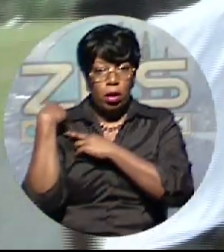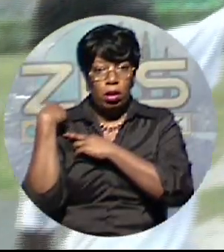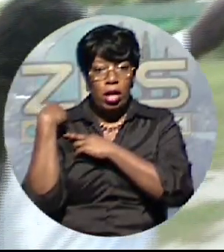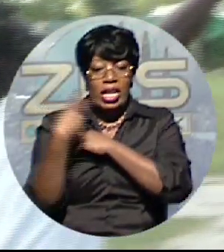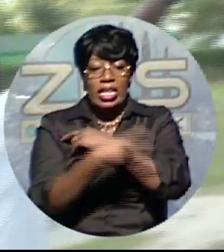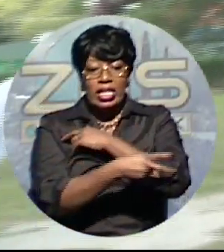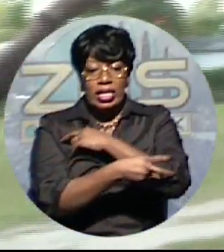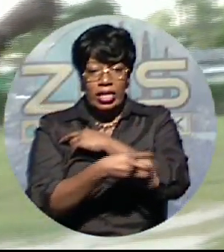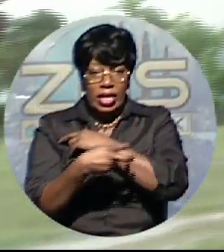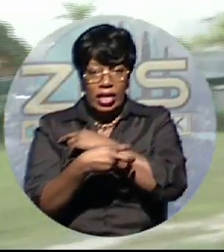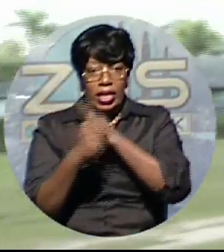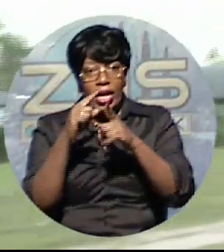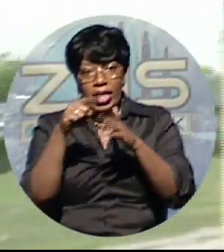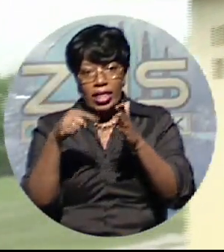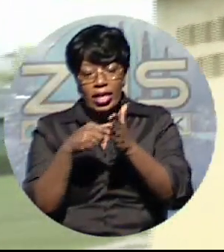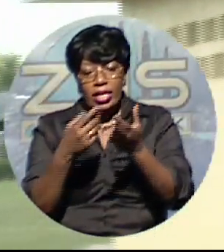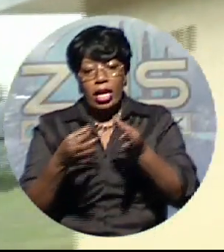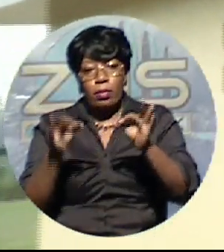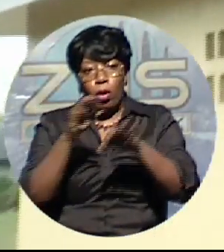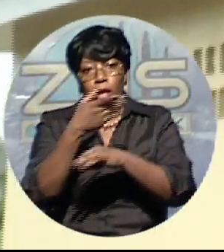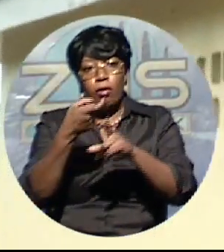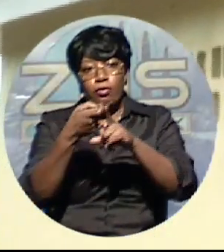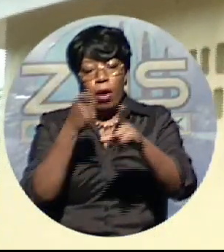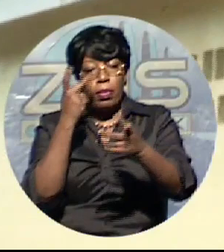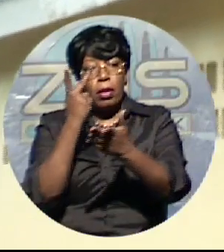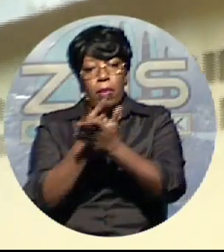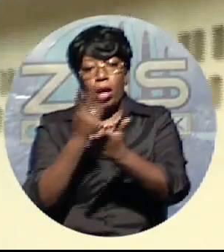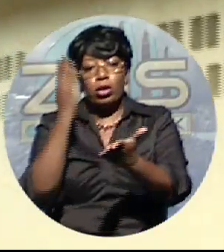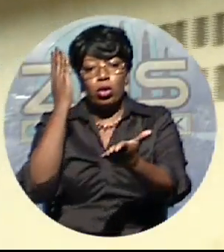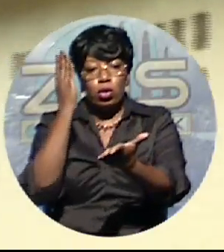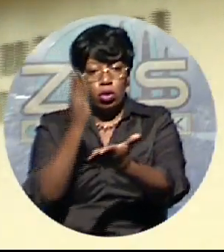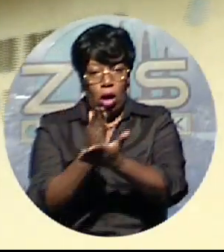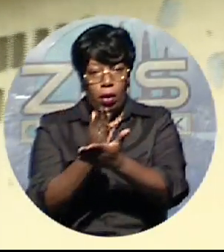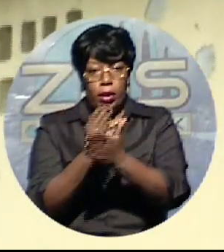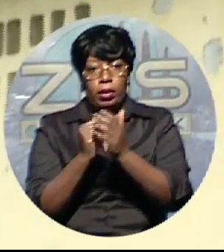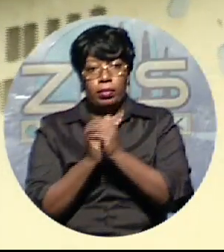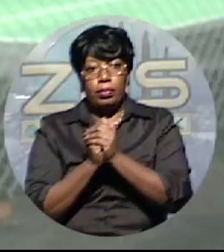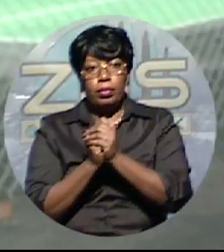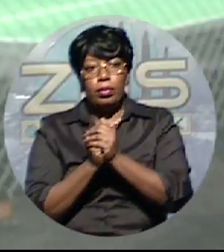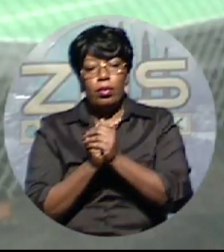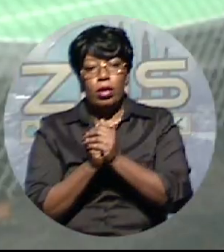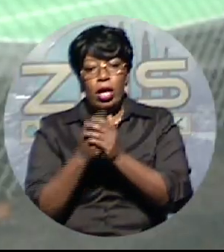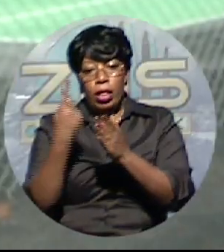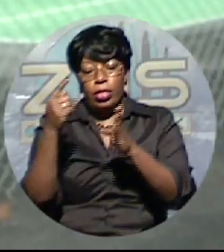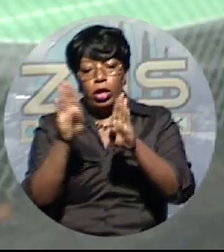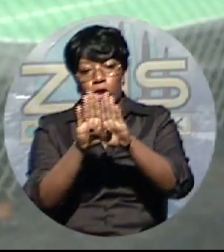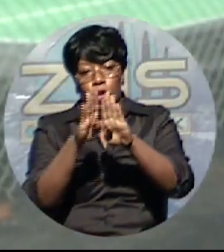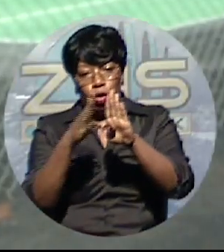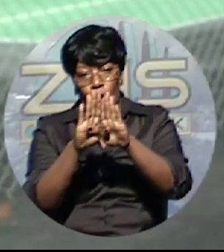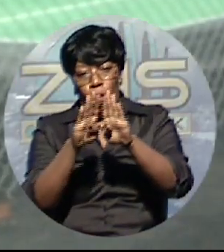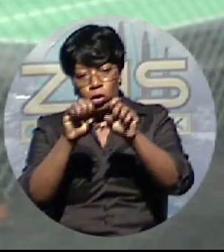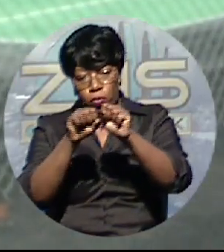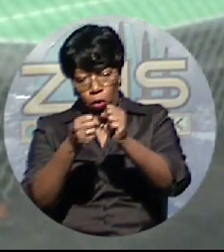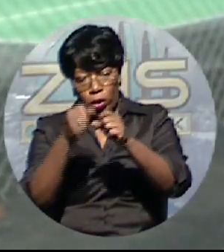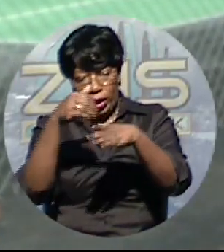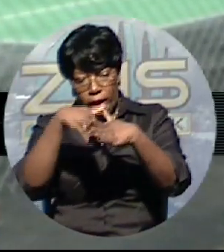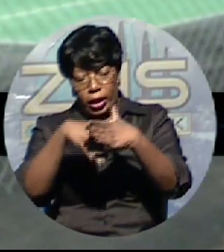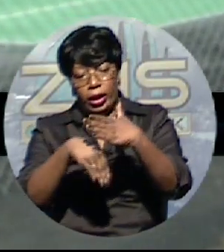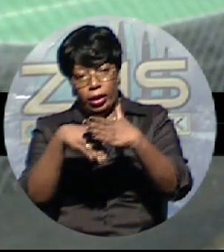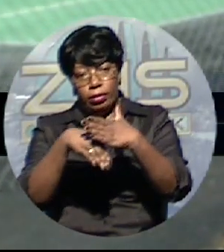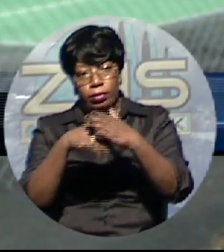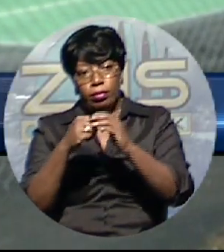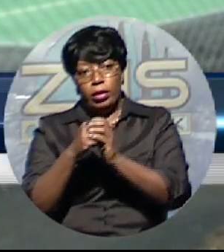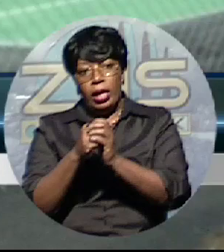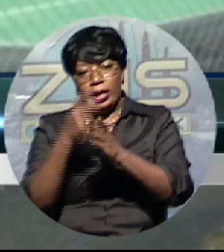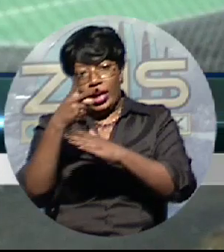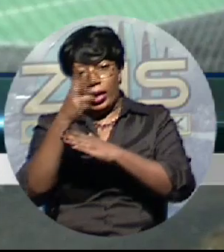crucial equipment from the park to cease immediately. Very closely, we found that the door was jimmied and destroyed, and they got entrance, and they